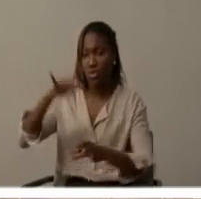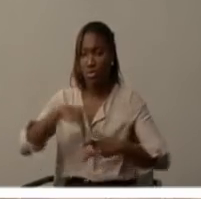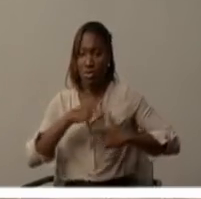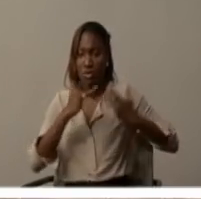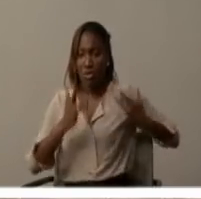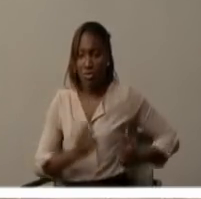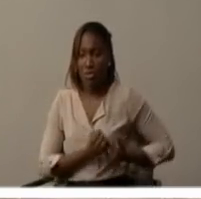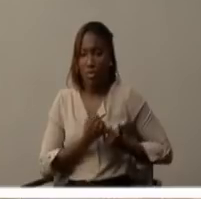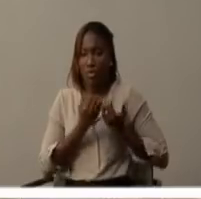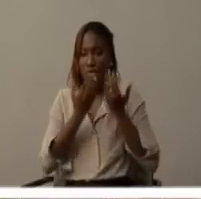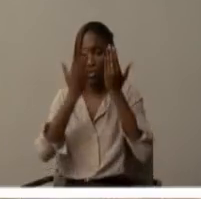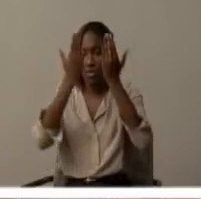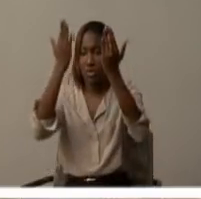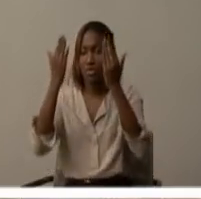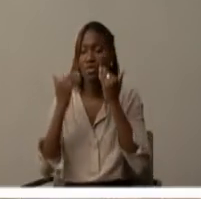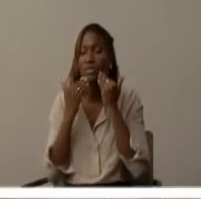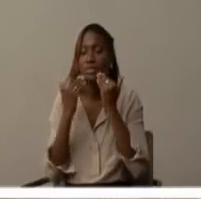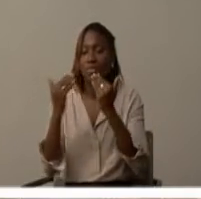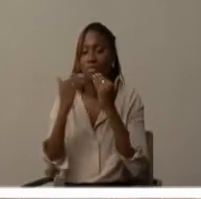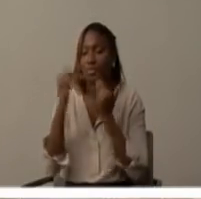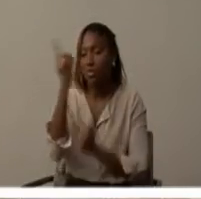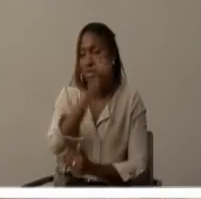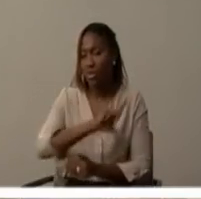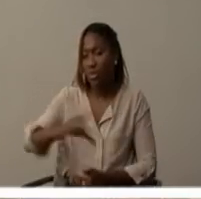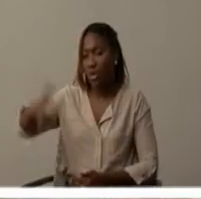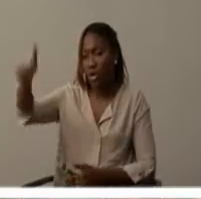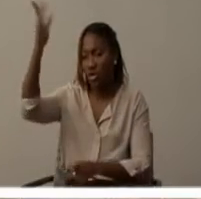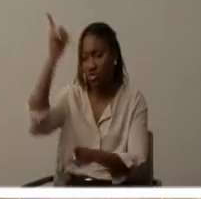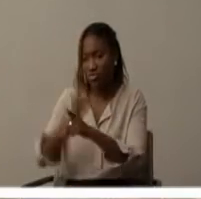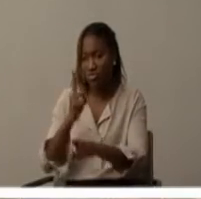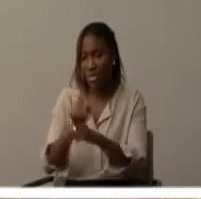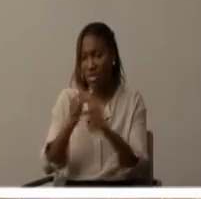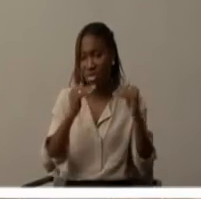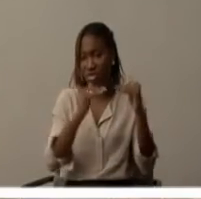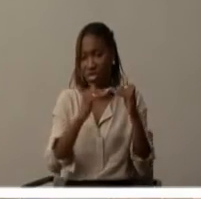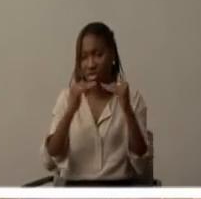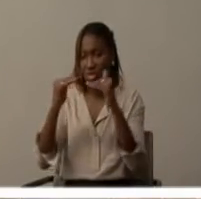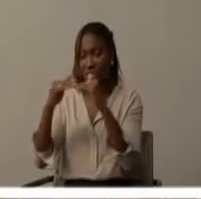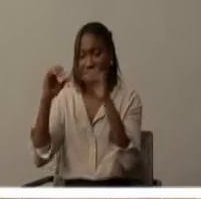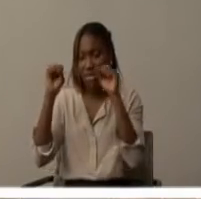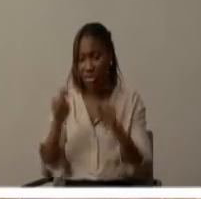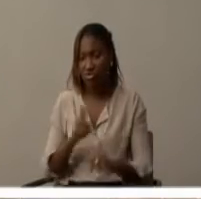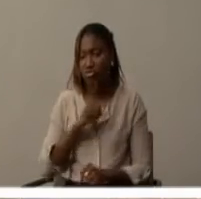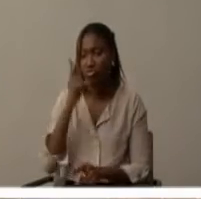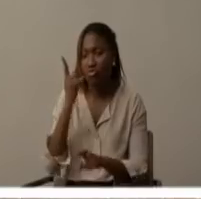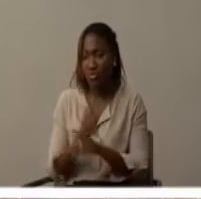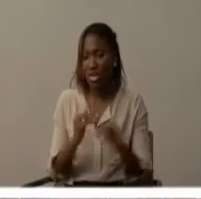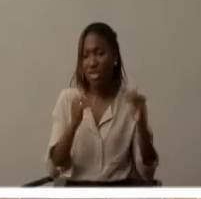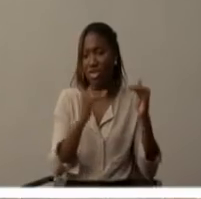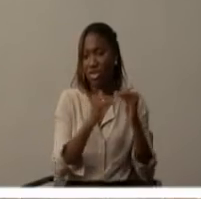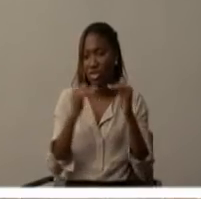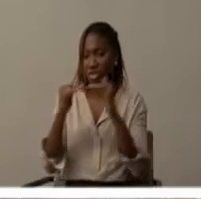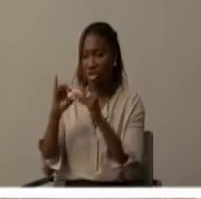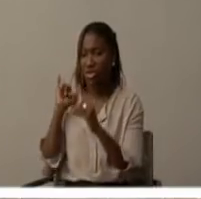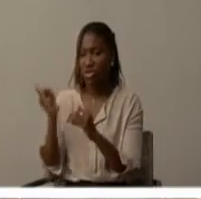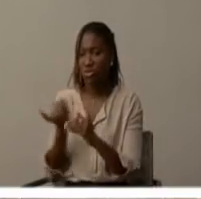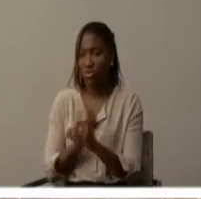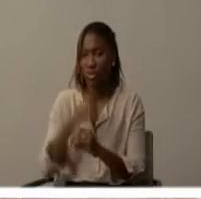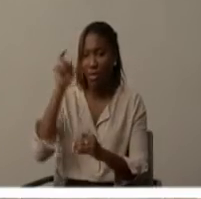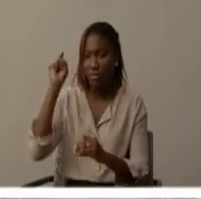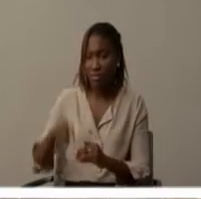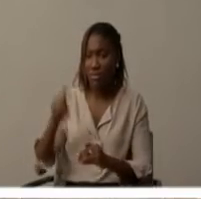your hearts. We lift them up to the Lord. Let us give thanks to the Lord our God. It is right and just. It is truly right and just, our duty and